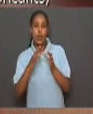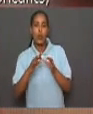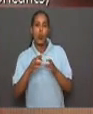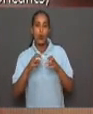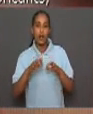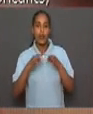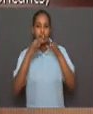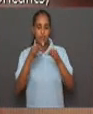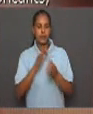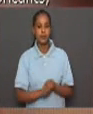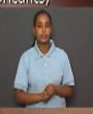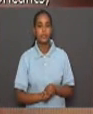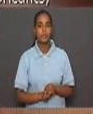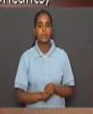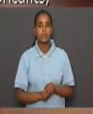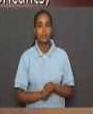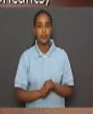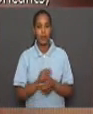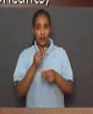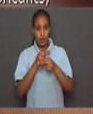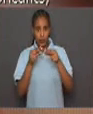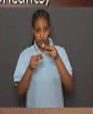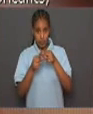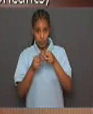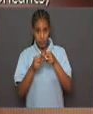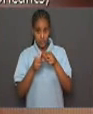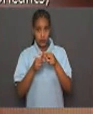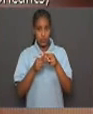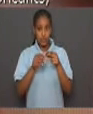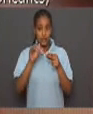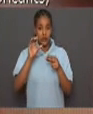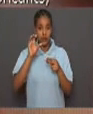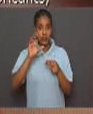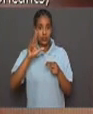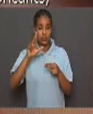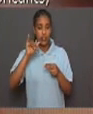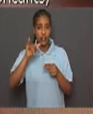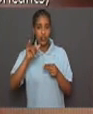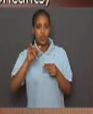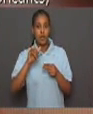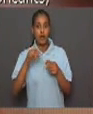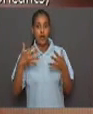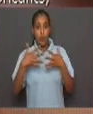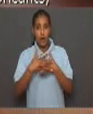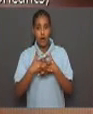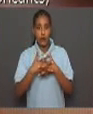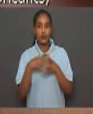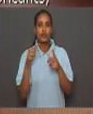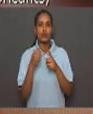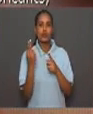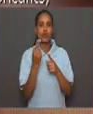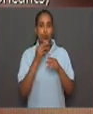semiconductor. Quartz crystals, which are a compound of silicon, are used